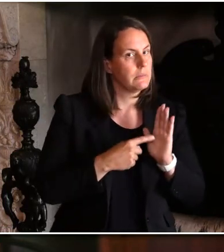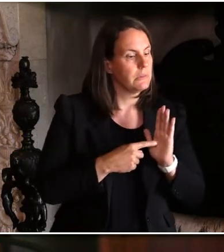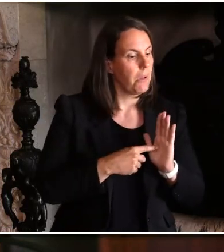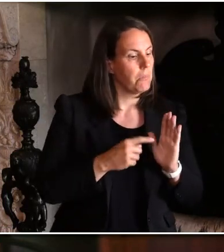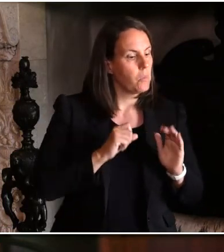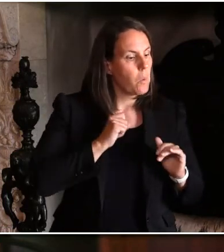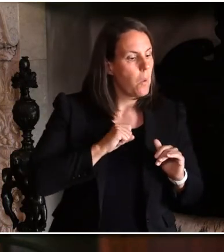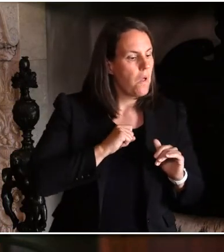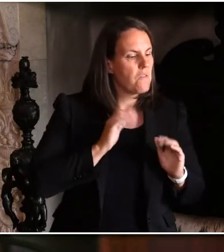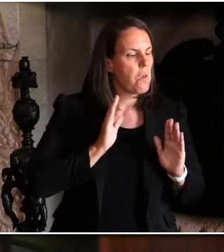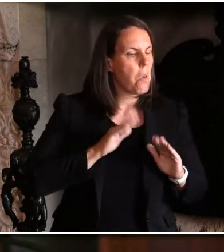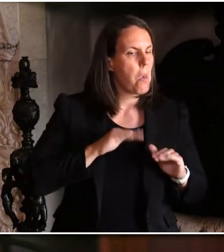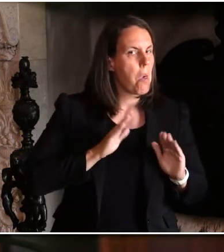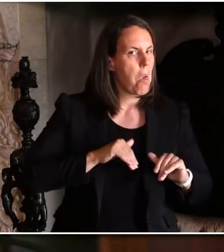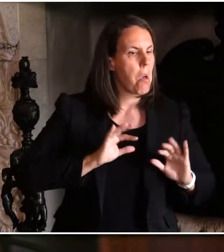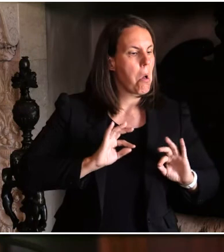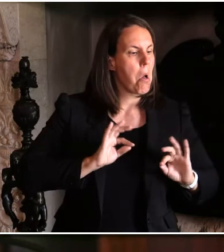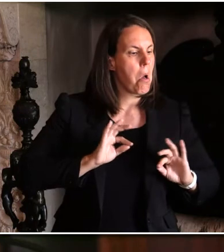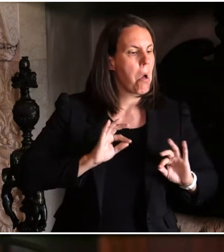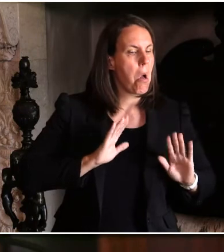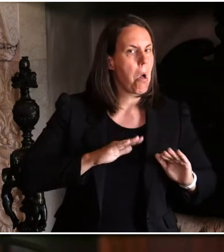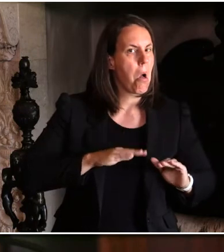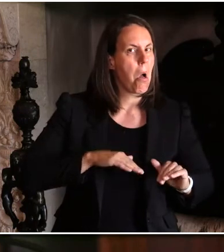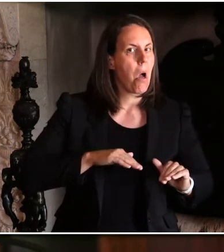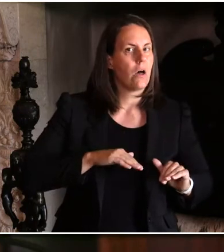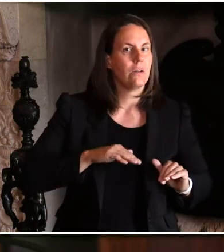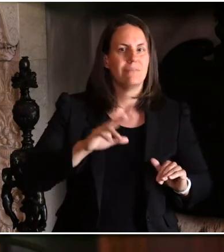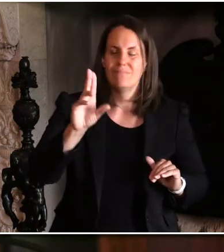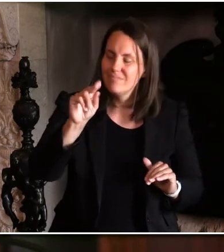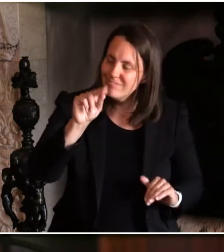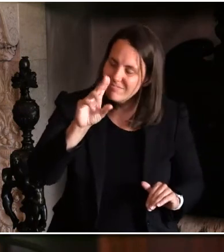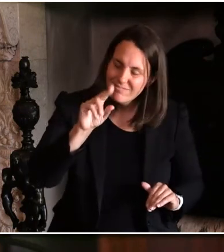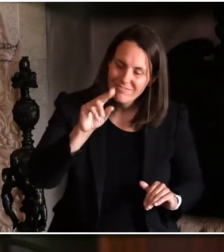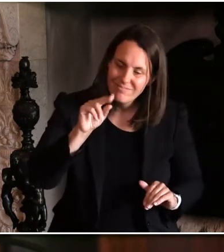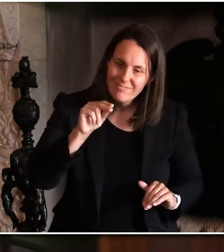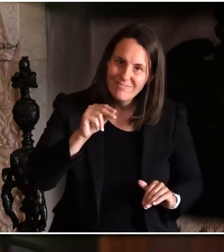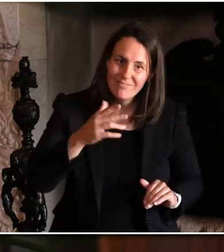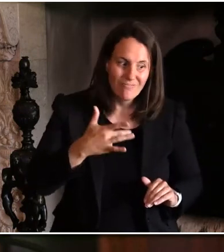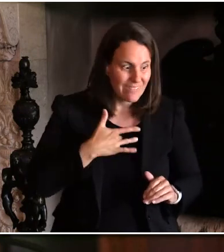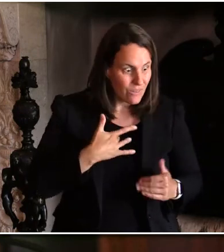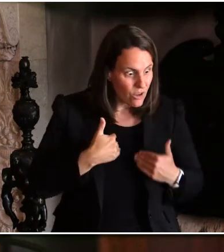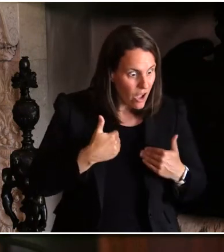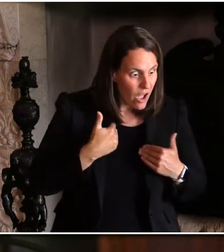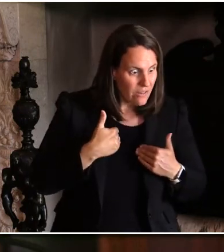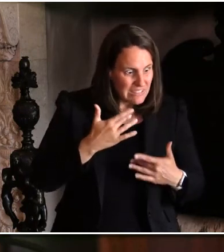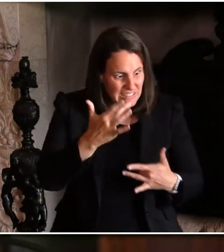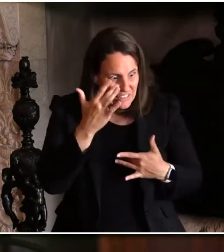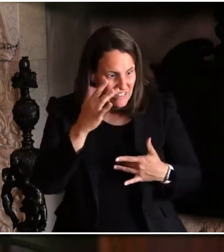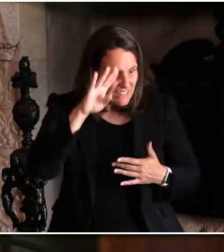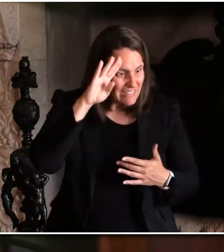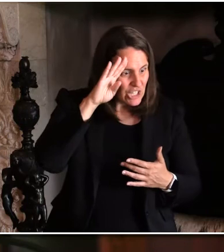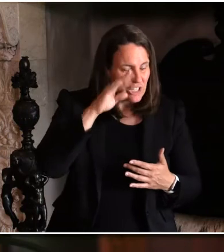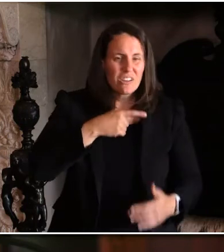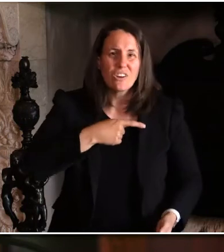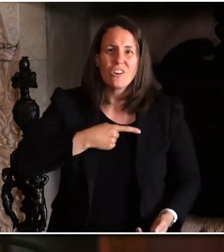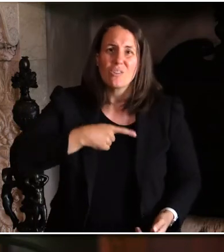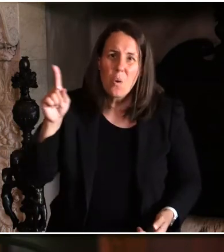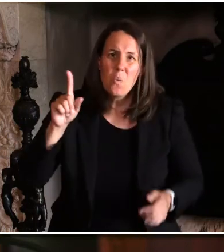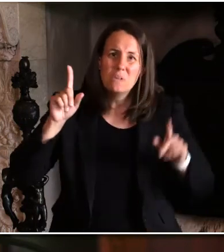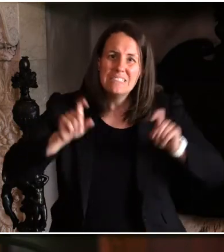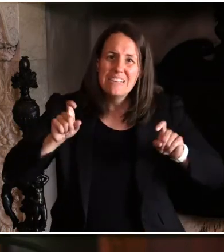test. If you've got symptoms, we encourage people to seek out a test and get tested and take the appropriate actions to protect yourself